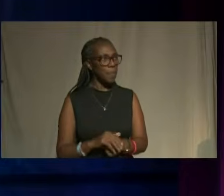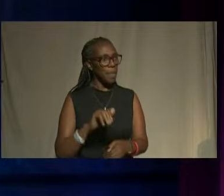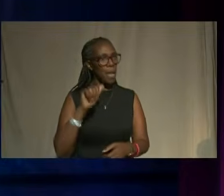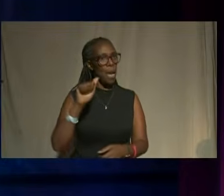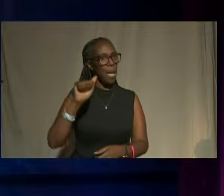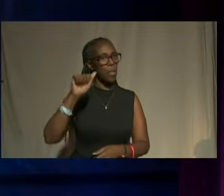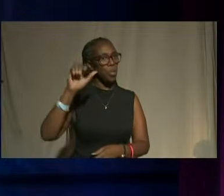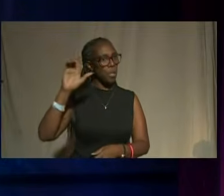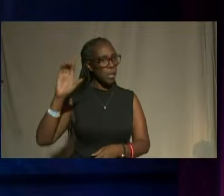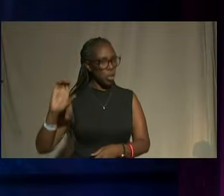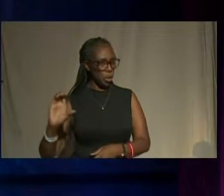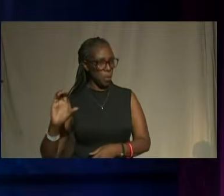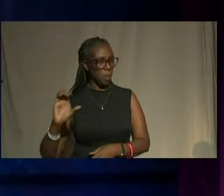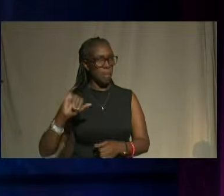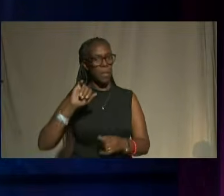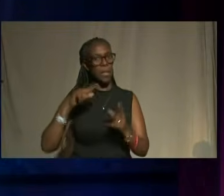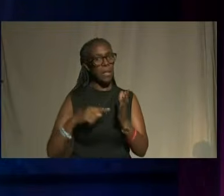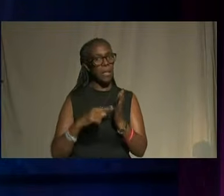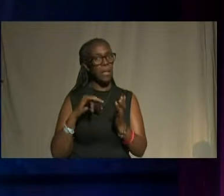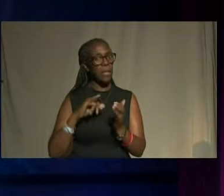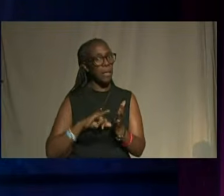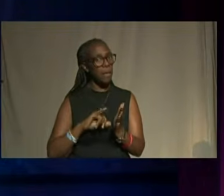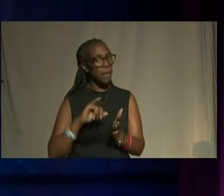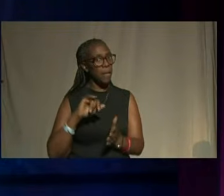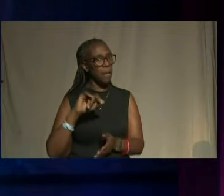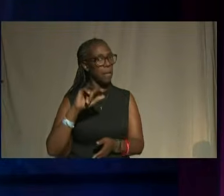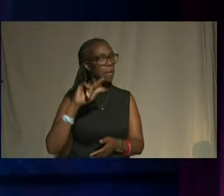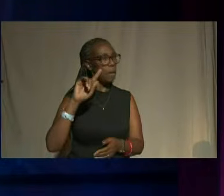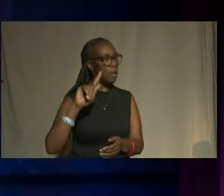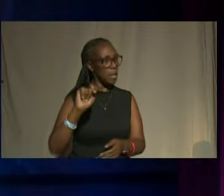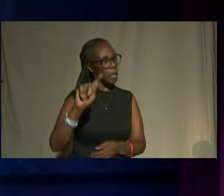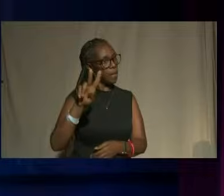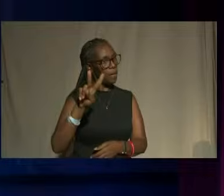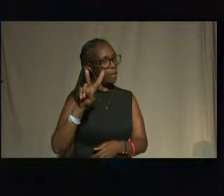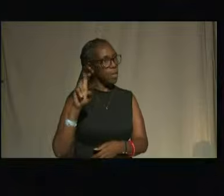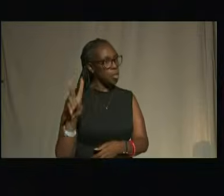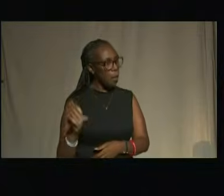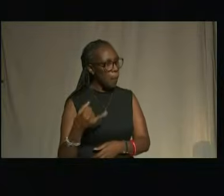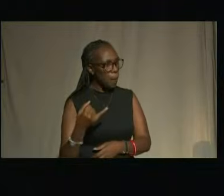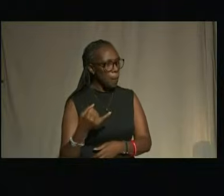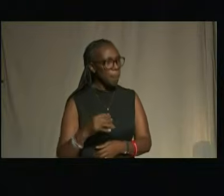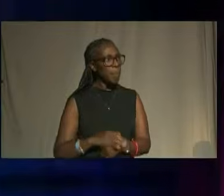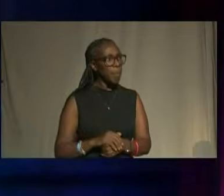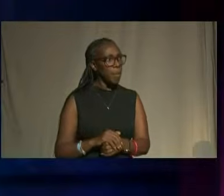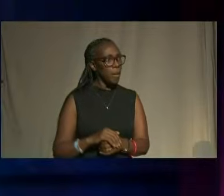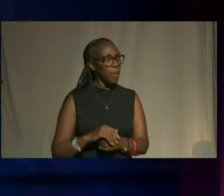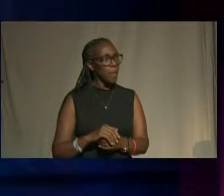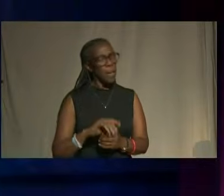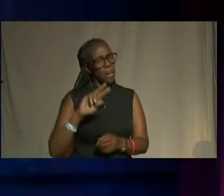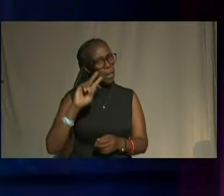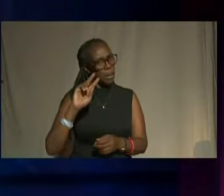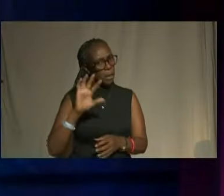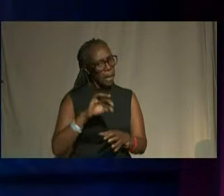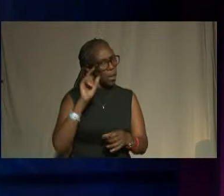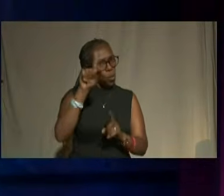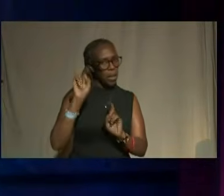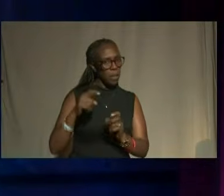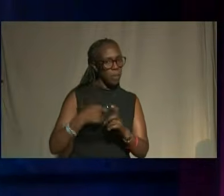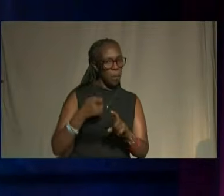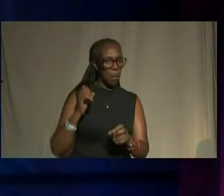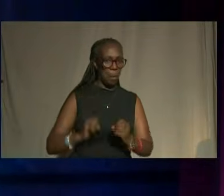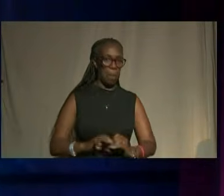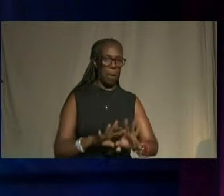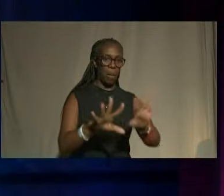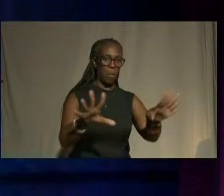Chisholm, TVJ, Al Edwards, Our Today online financial magazine. Taking and presenting questions from the public is our social